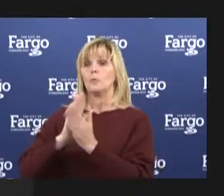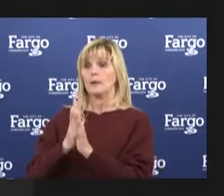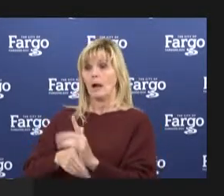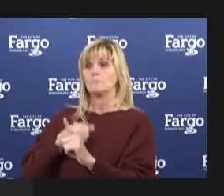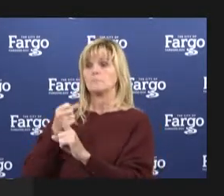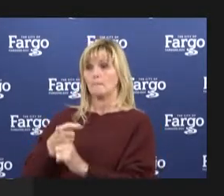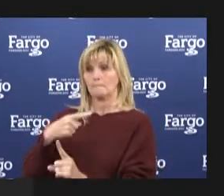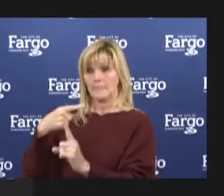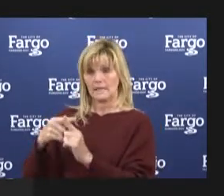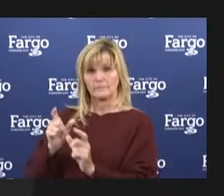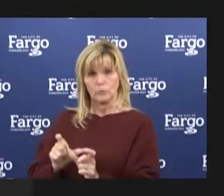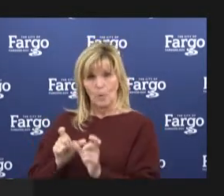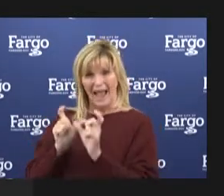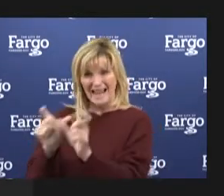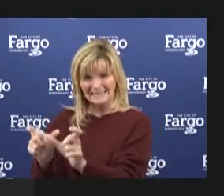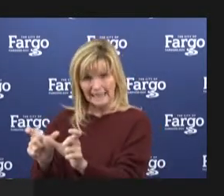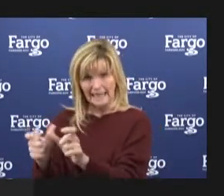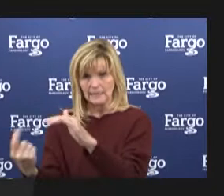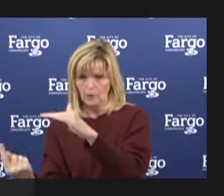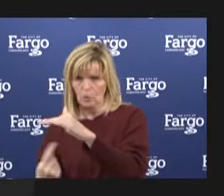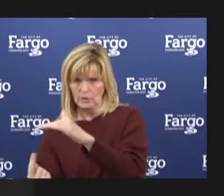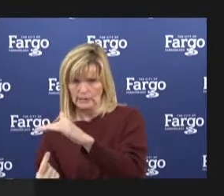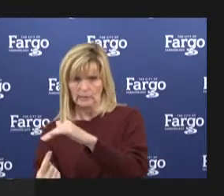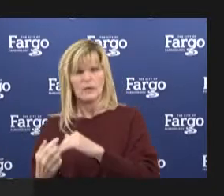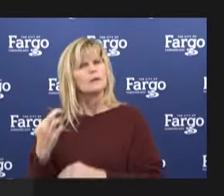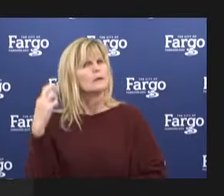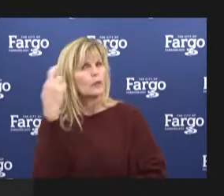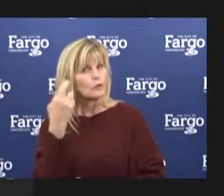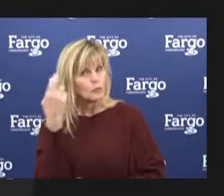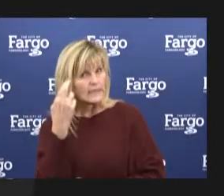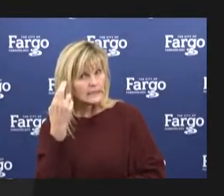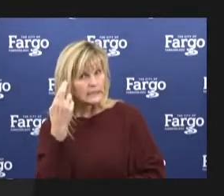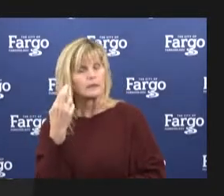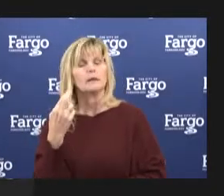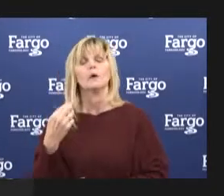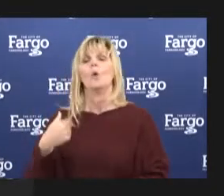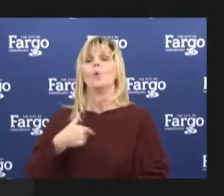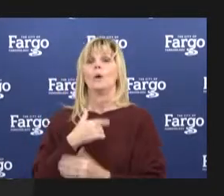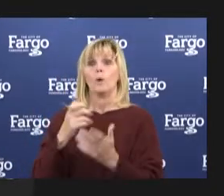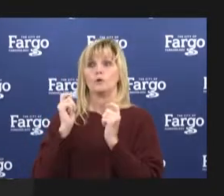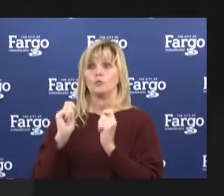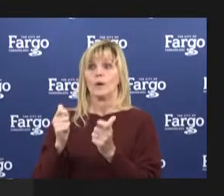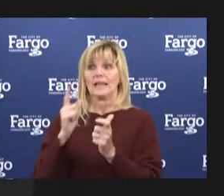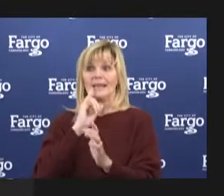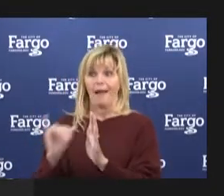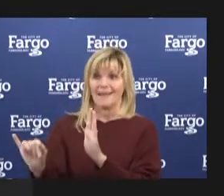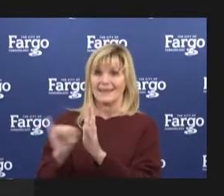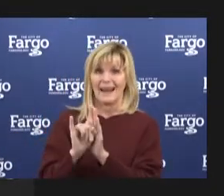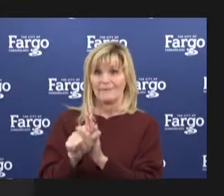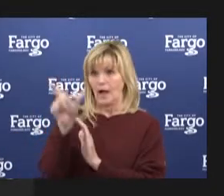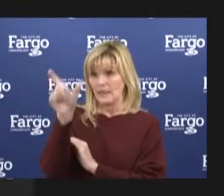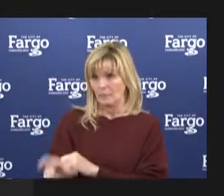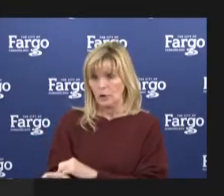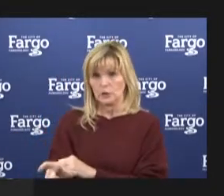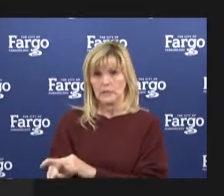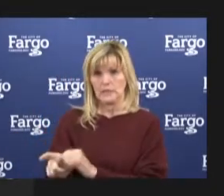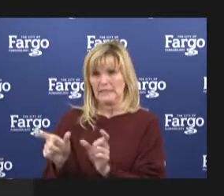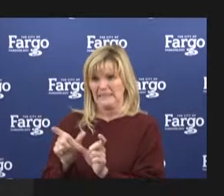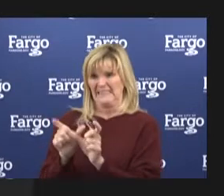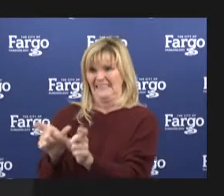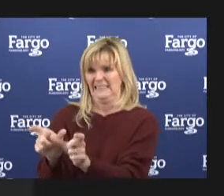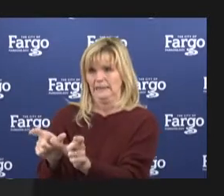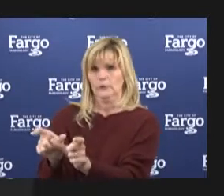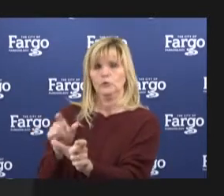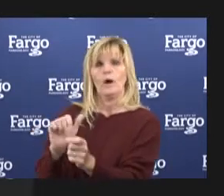to isolate and quarantine. The rationale behind this process is to quickly identify and isolate those individuals away from others to